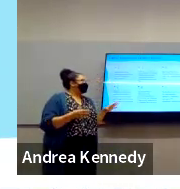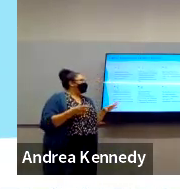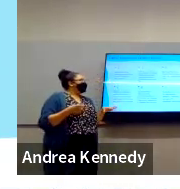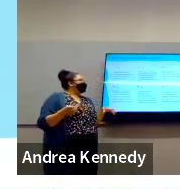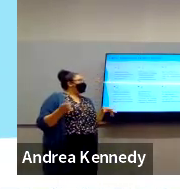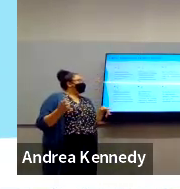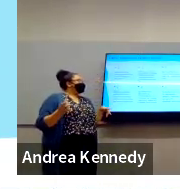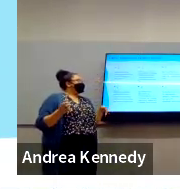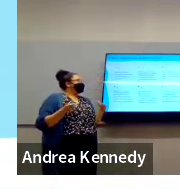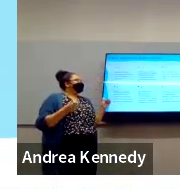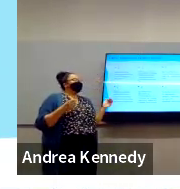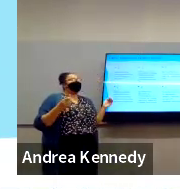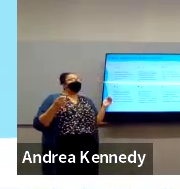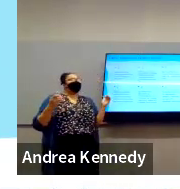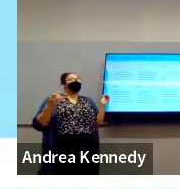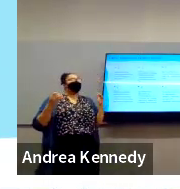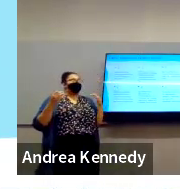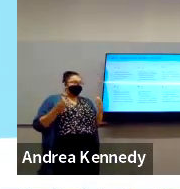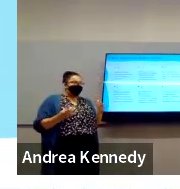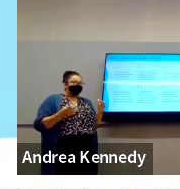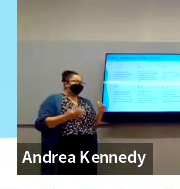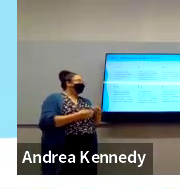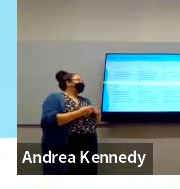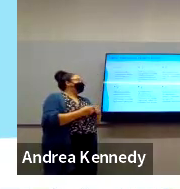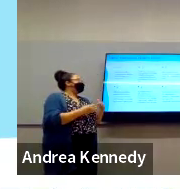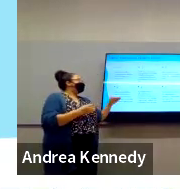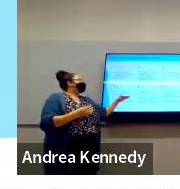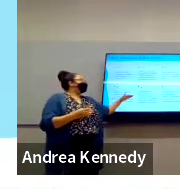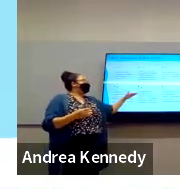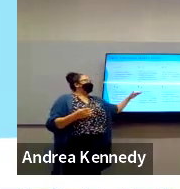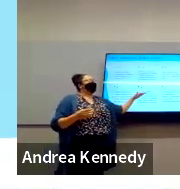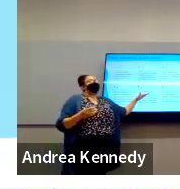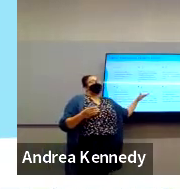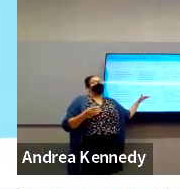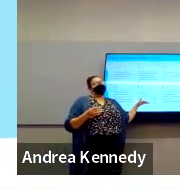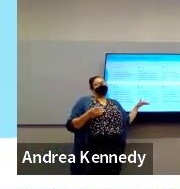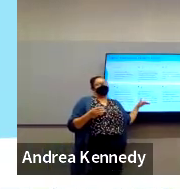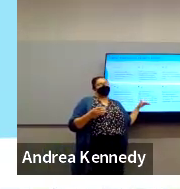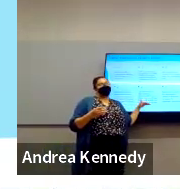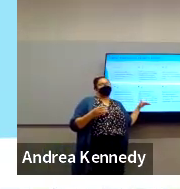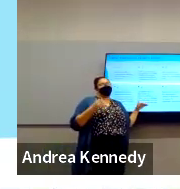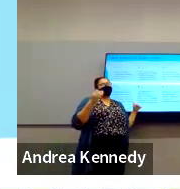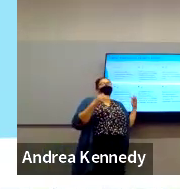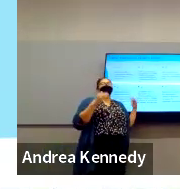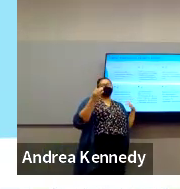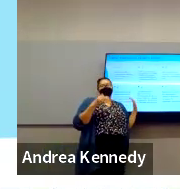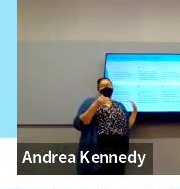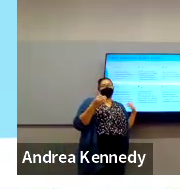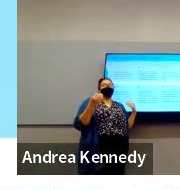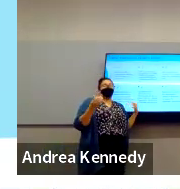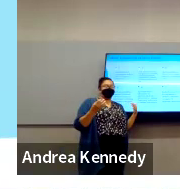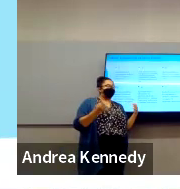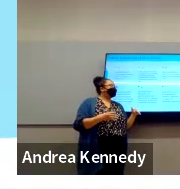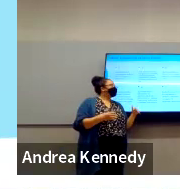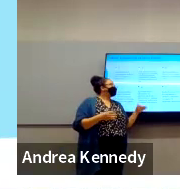approved. And at that point, we'll know sort of what the adjustment